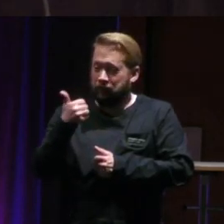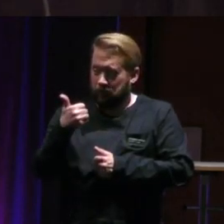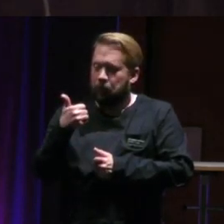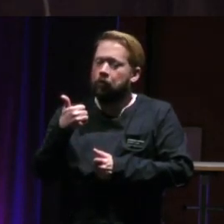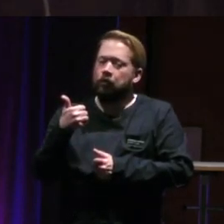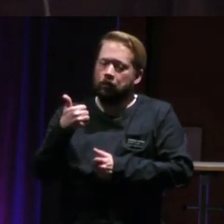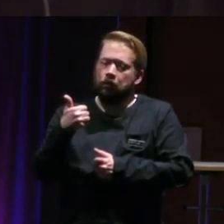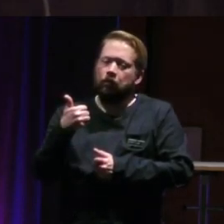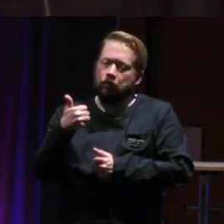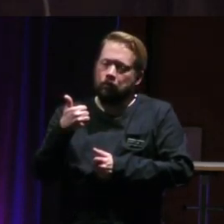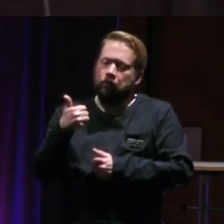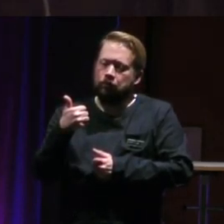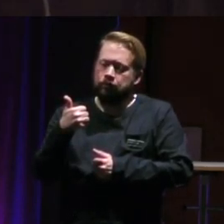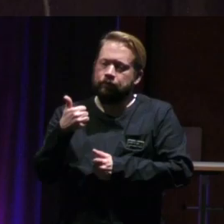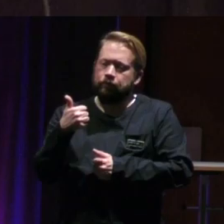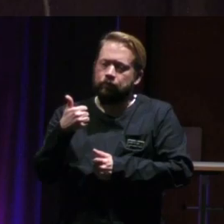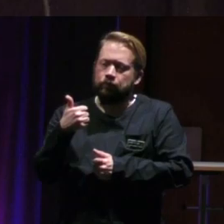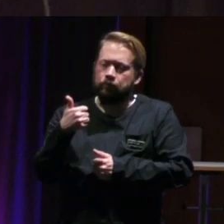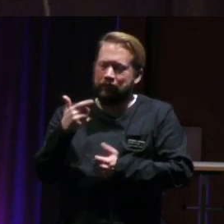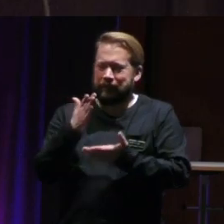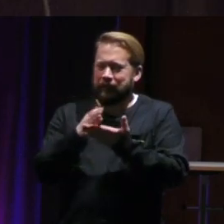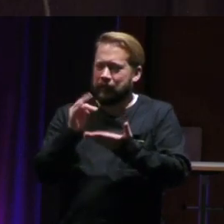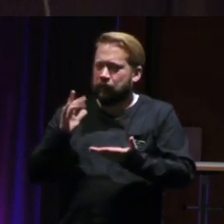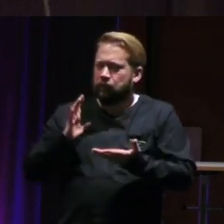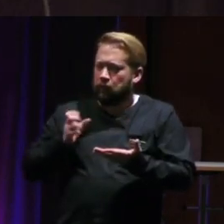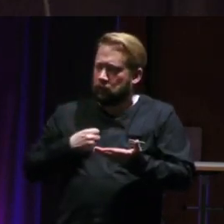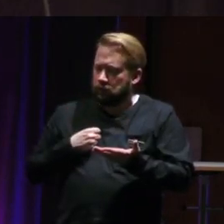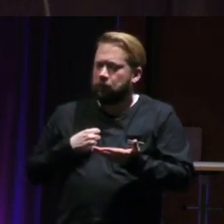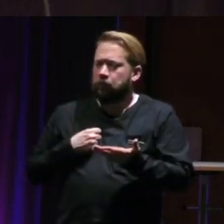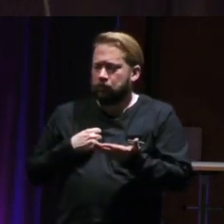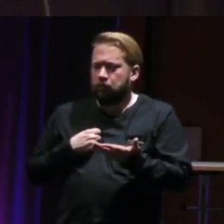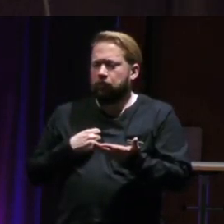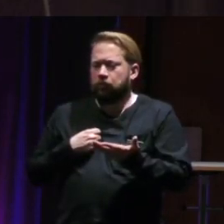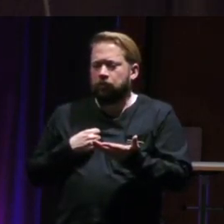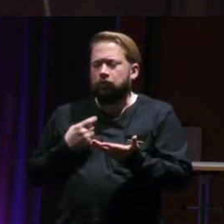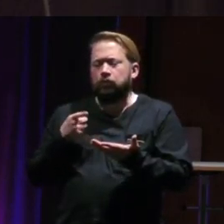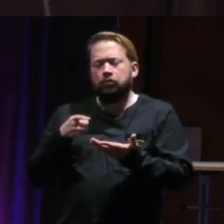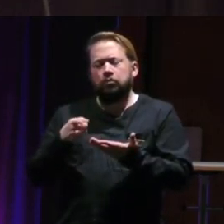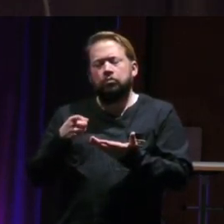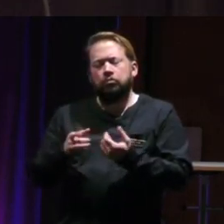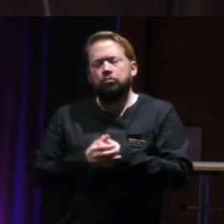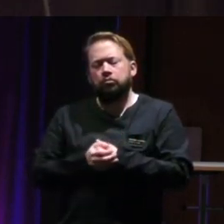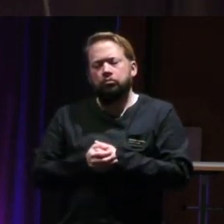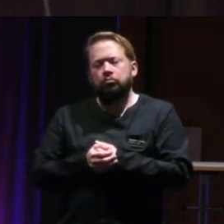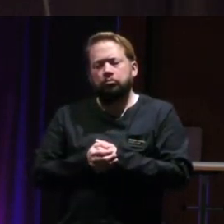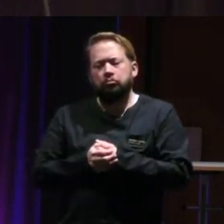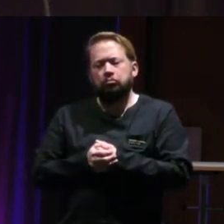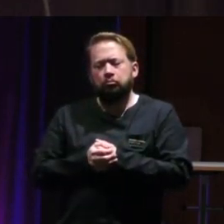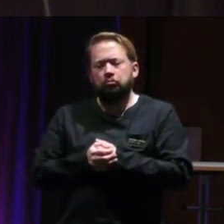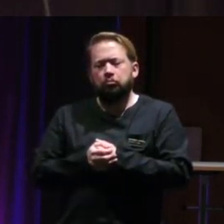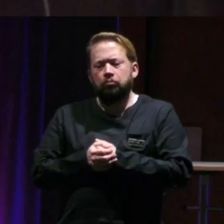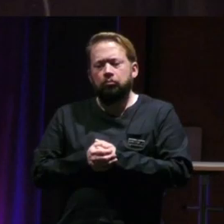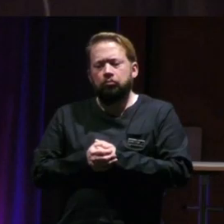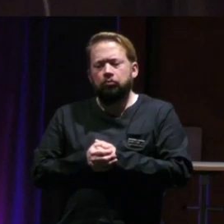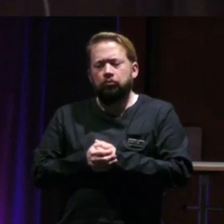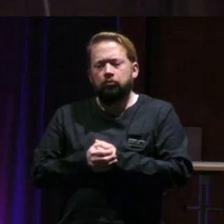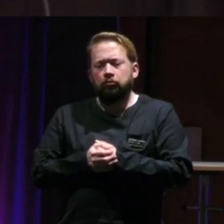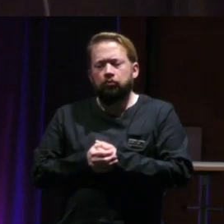he refused to give the codes to FSB to read our messages. It's not the only example of